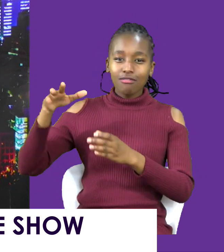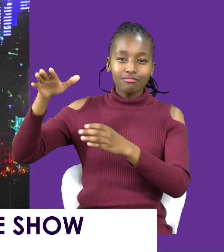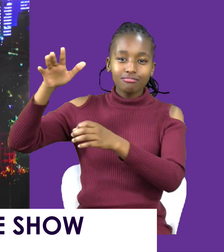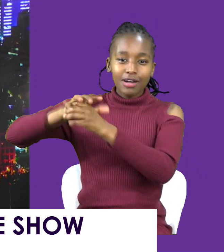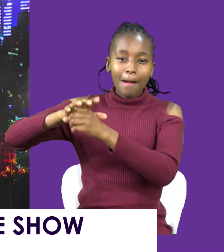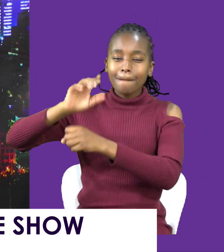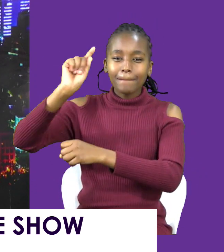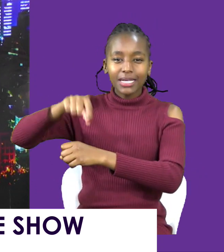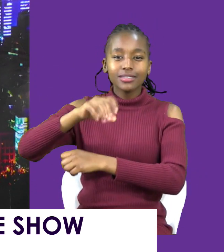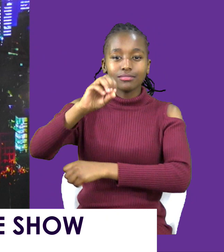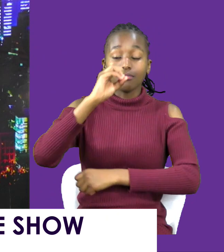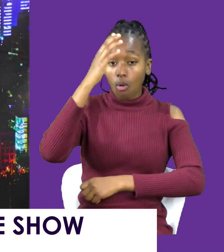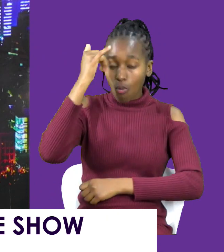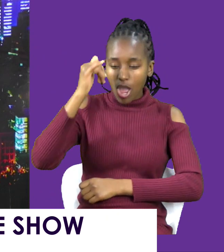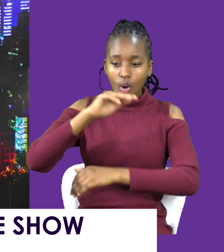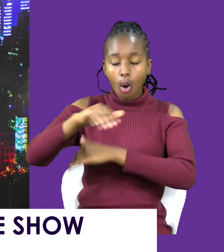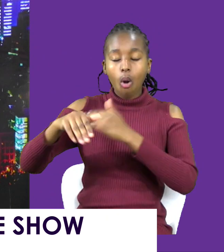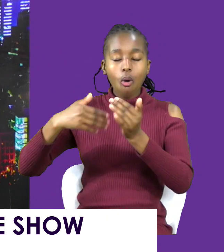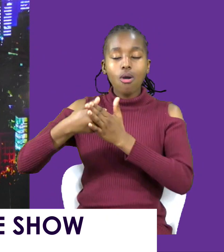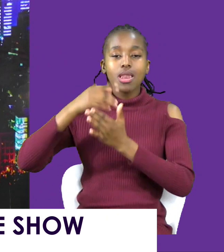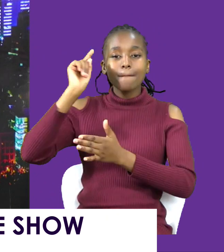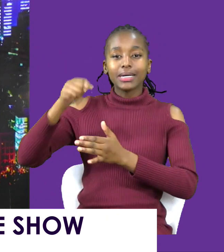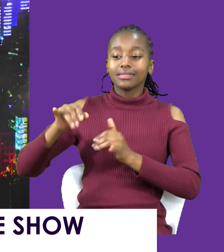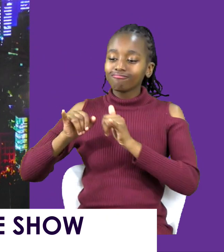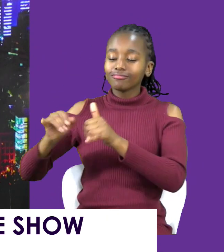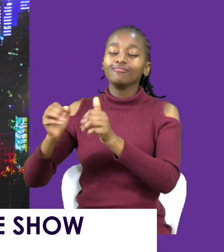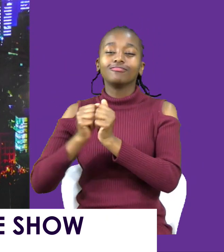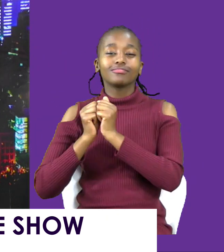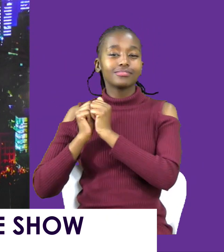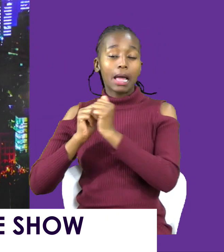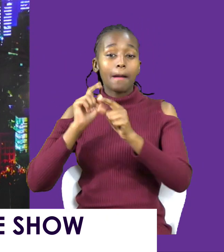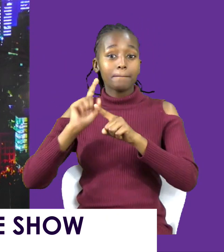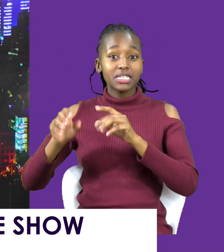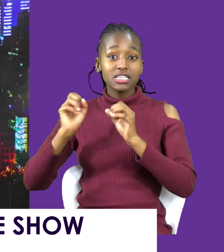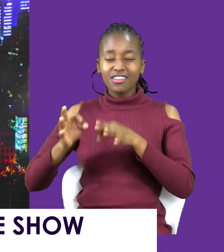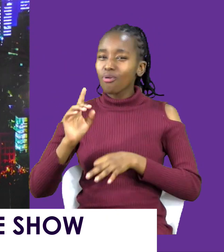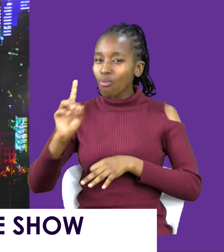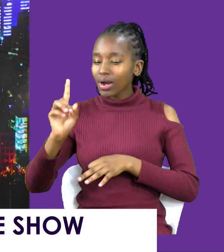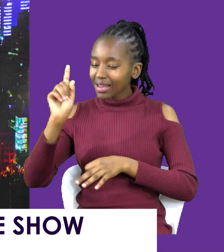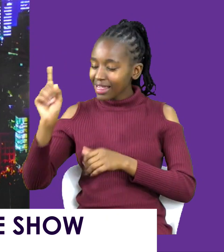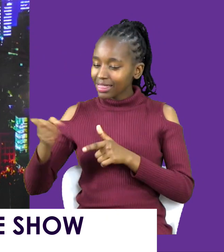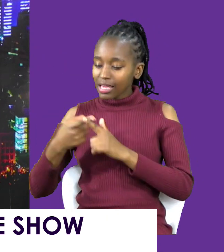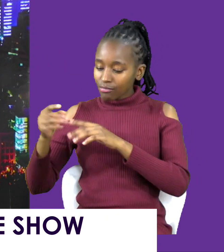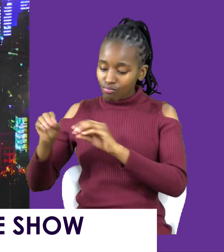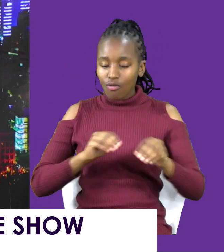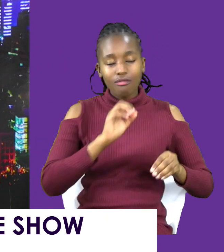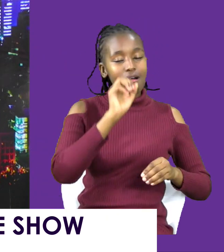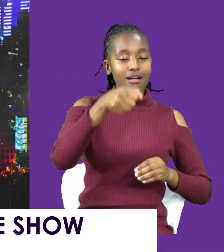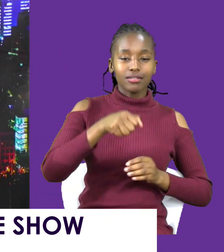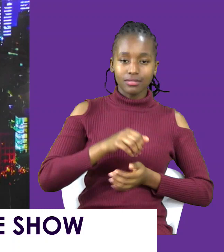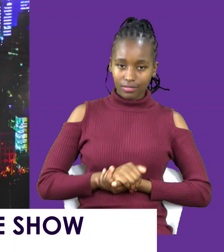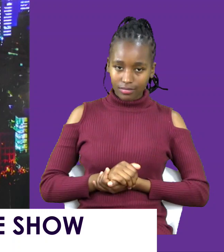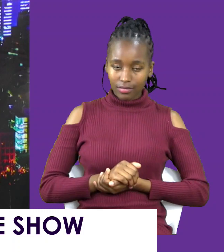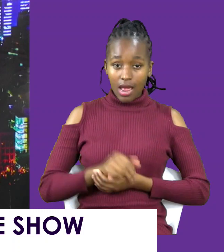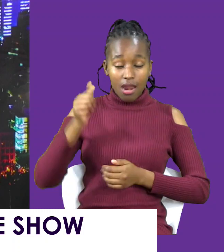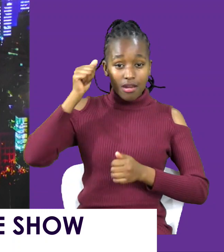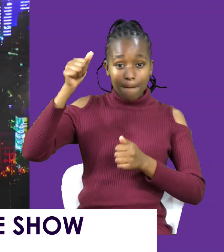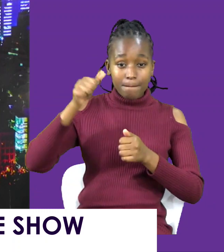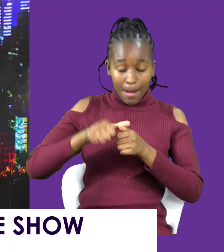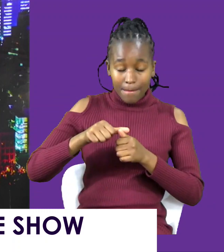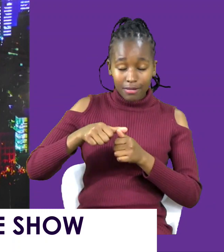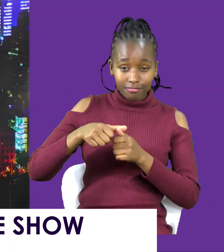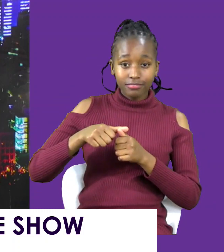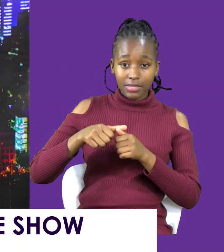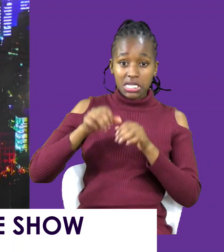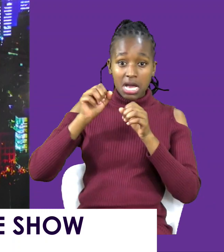to understand that some environments operate with crab mentality. There is pulling each other down. So